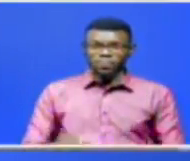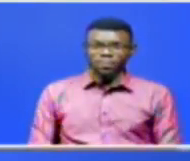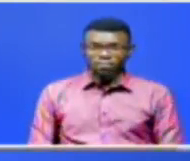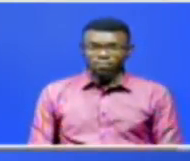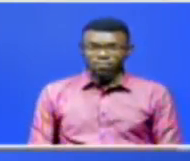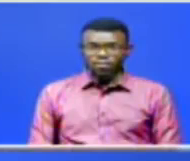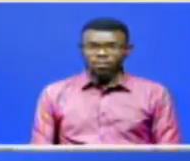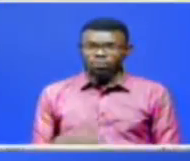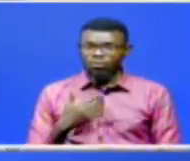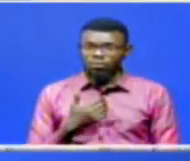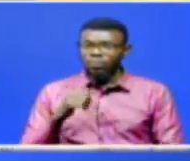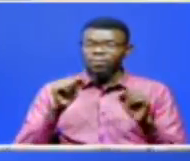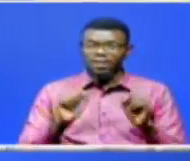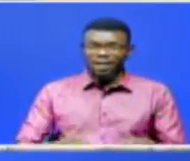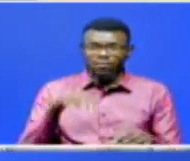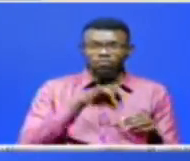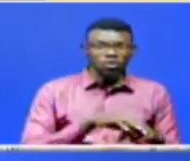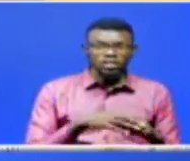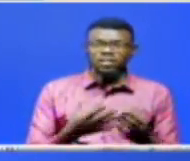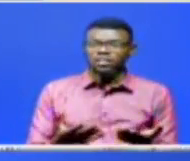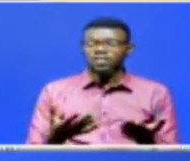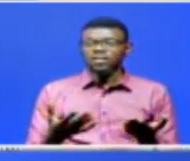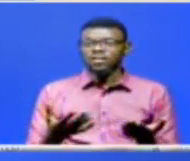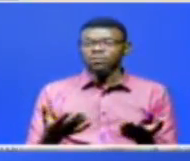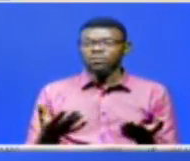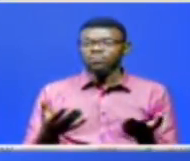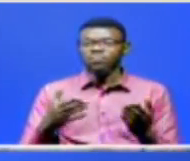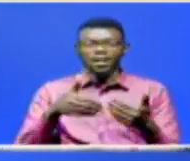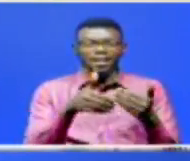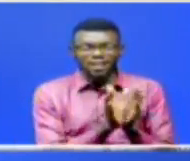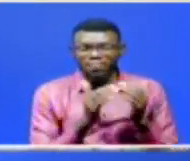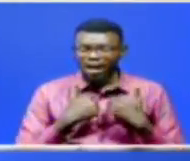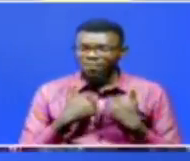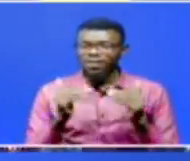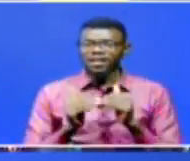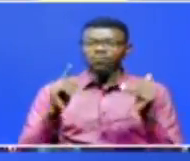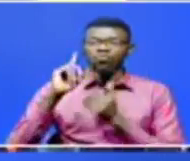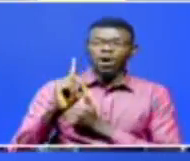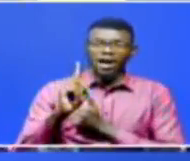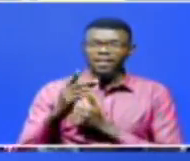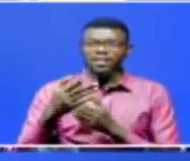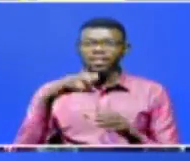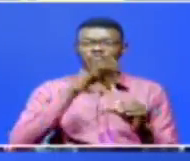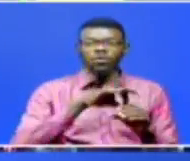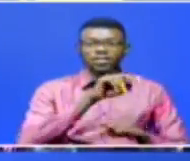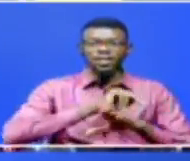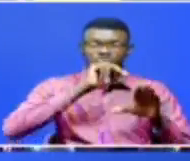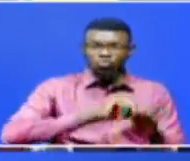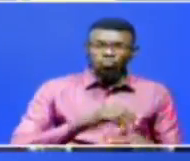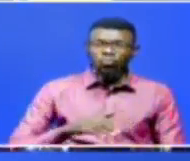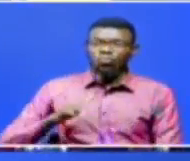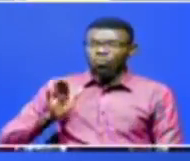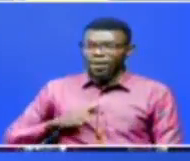structure ya vote. Tuna Premier League clubs, you vote kwa national. Tuna Division 110, we vote kwa national. Tuna